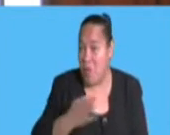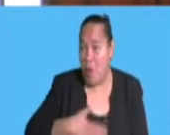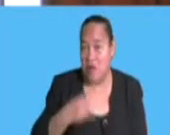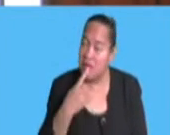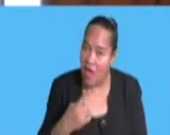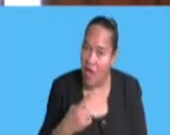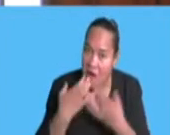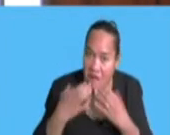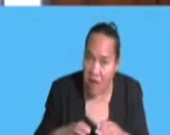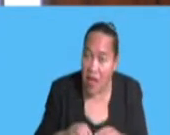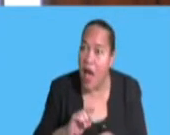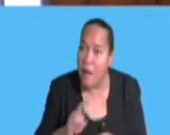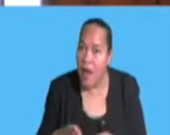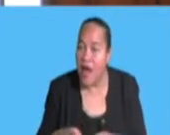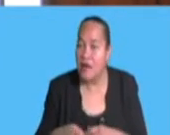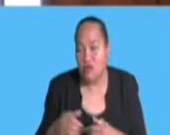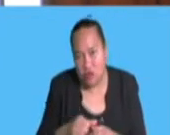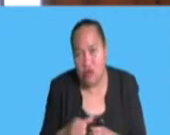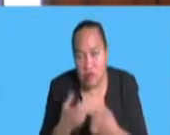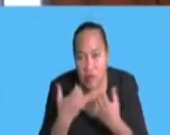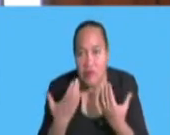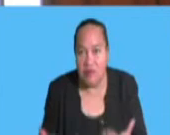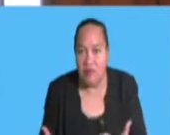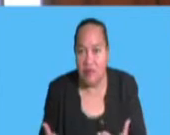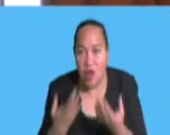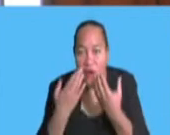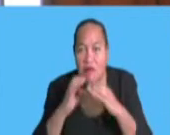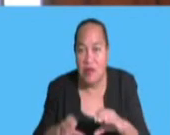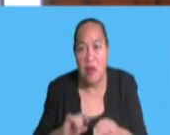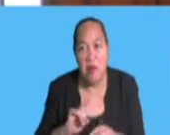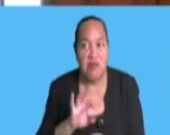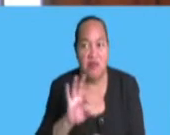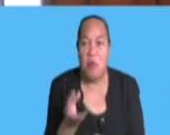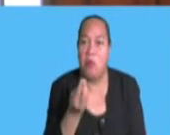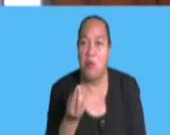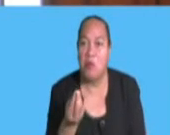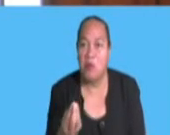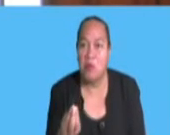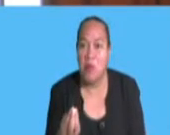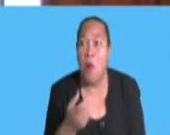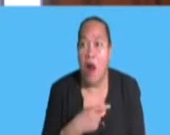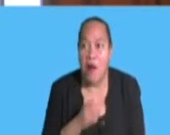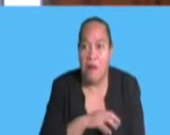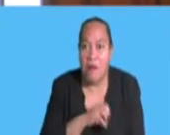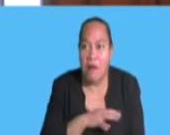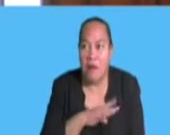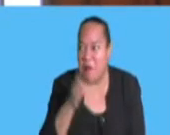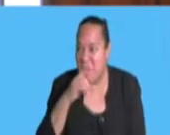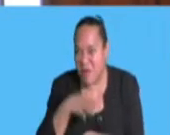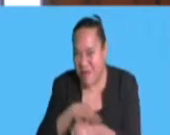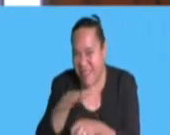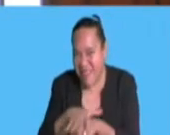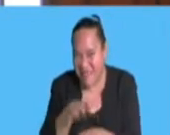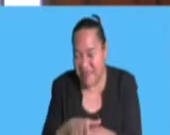big banks should have come out and admitted it officially, but they haven't. Now, for fear of being victimized.